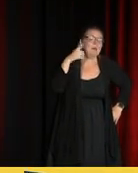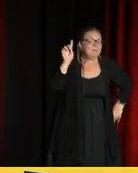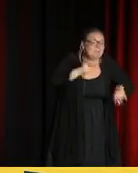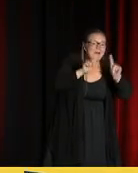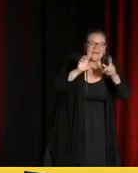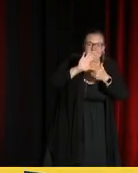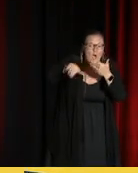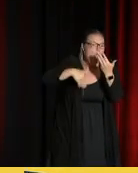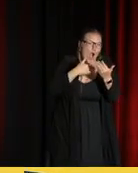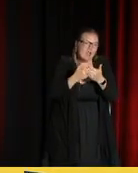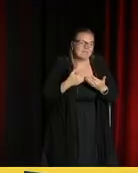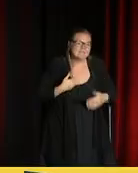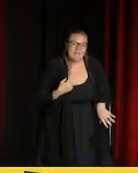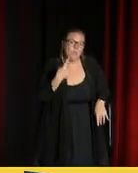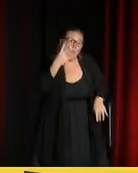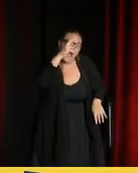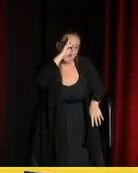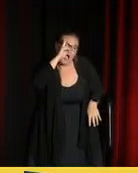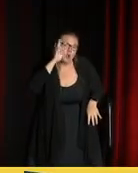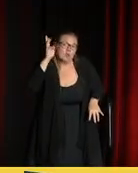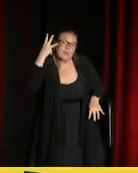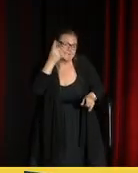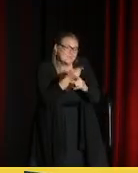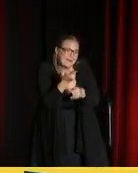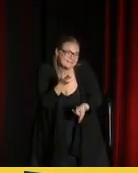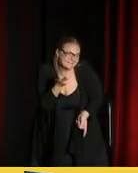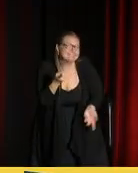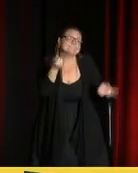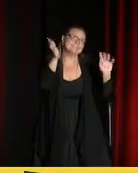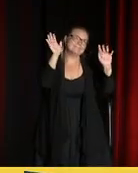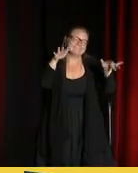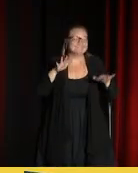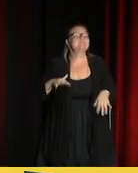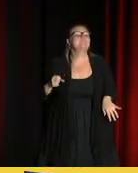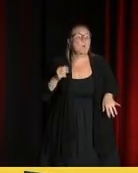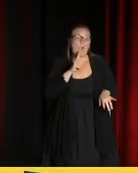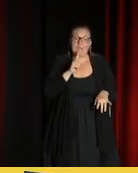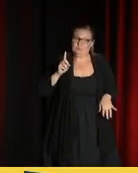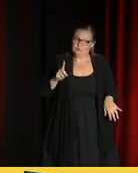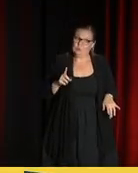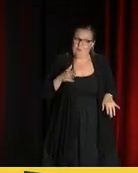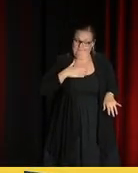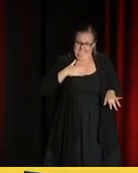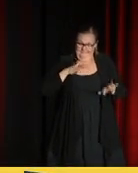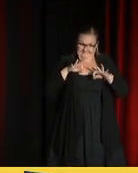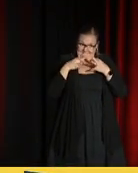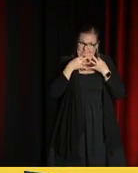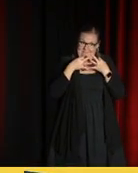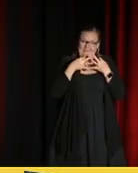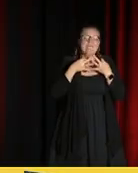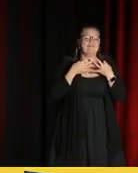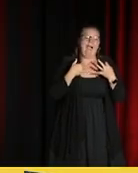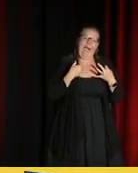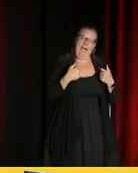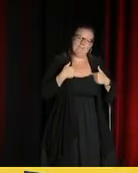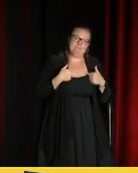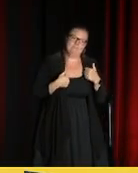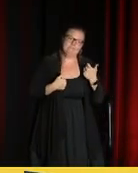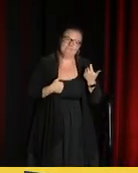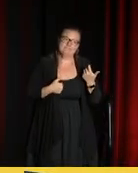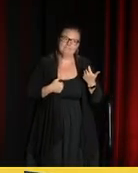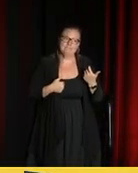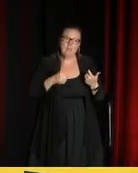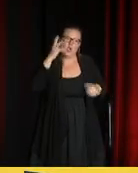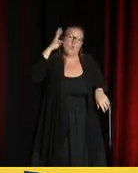but we all have a kooky uncle, right? Yes? I'm sure in my family, I am the kooky uncle